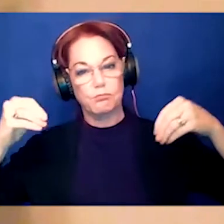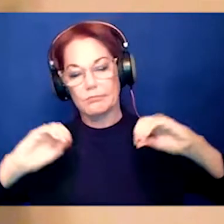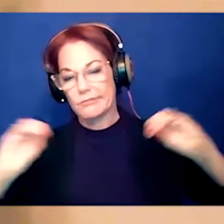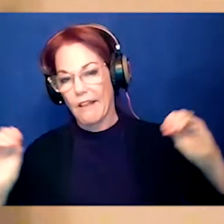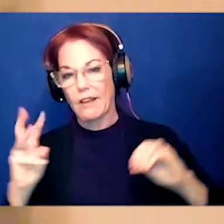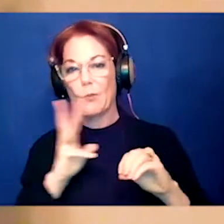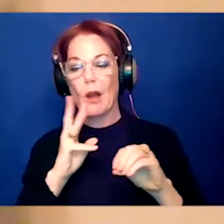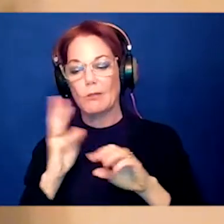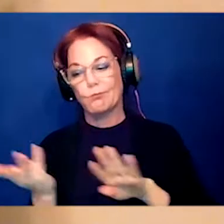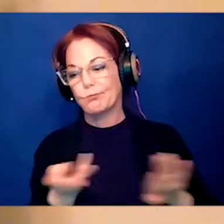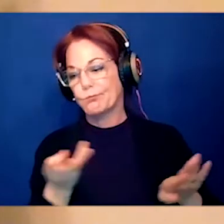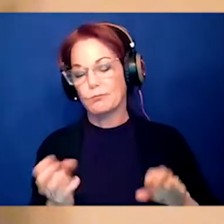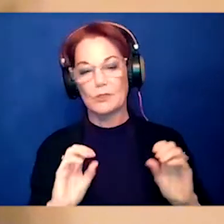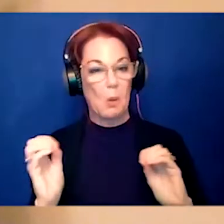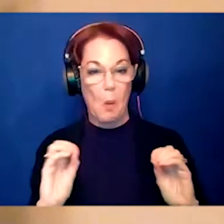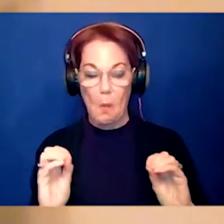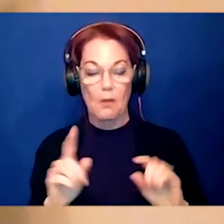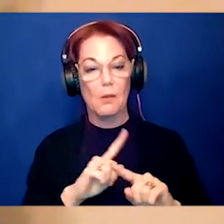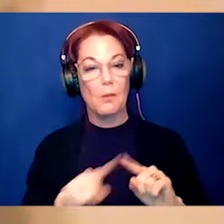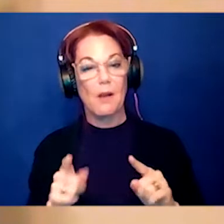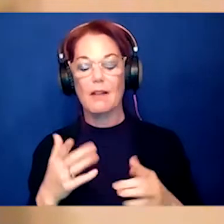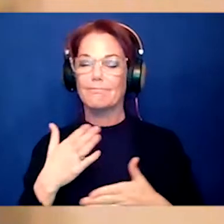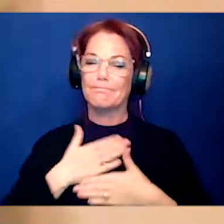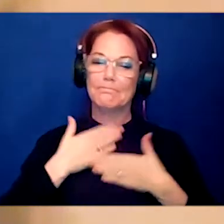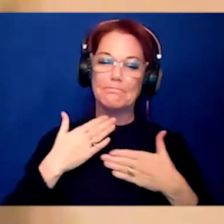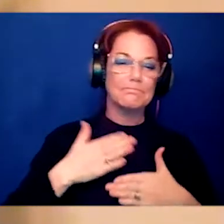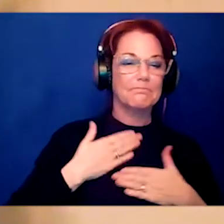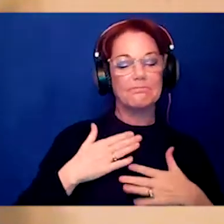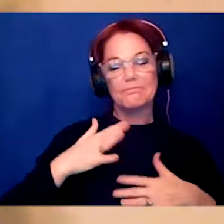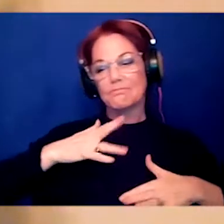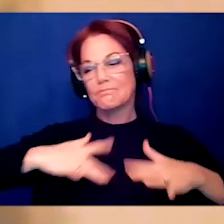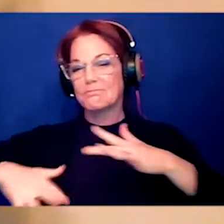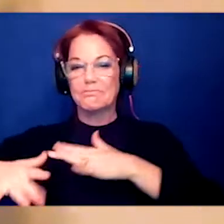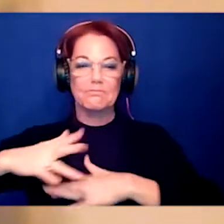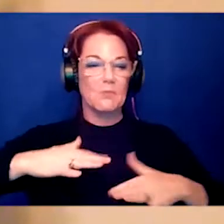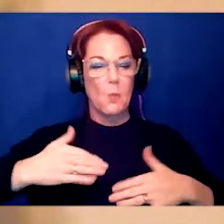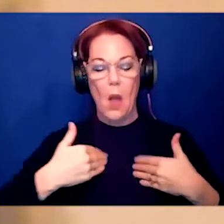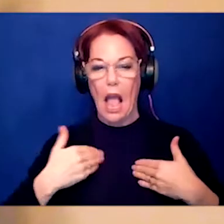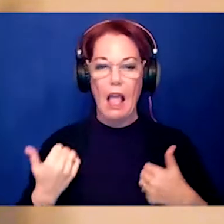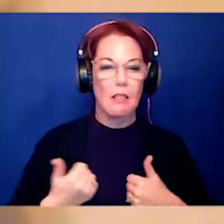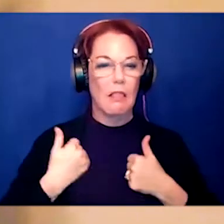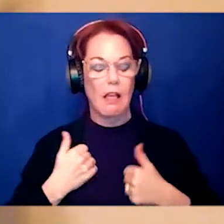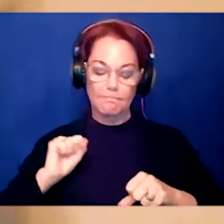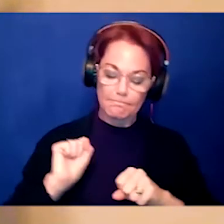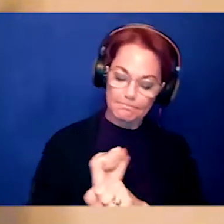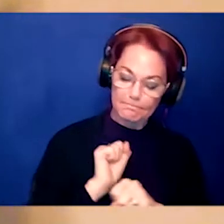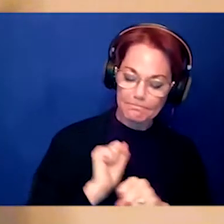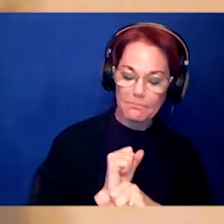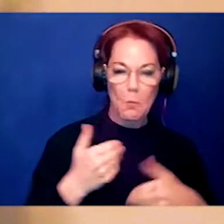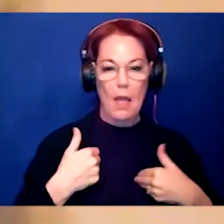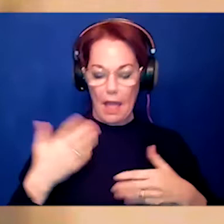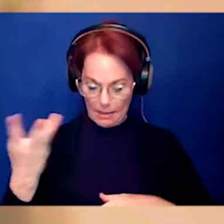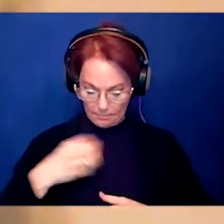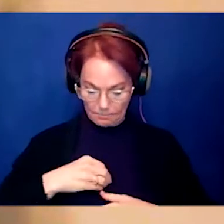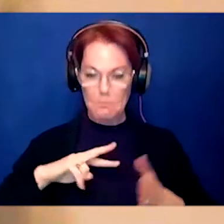water or hospitals, but we were mostly joyful and we lived with purpose. We had jobs to do. Those of us who were old